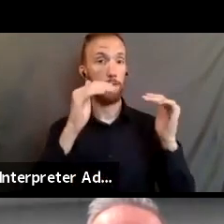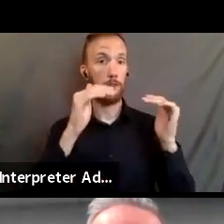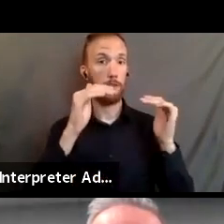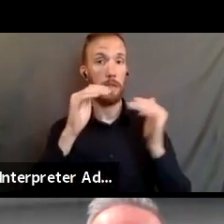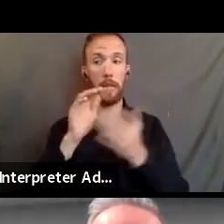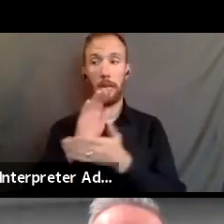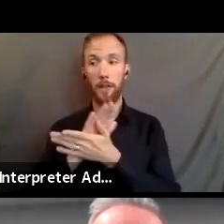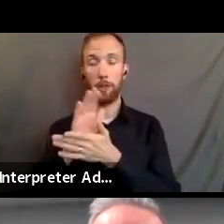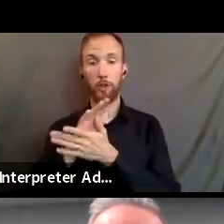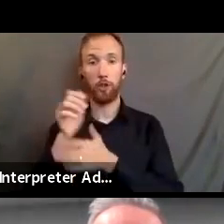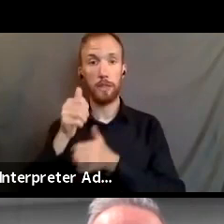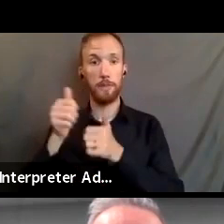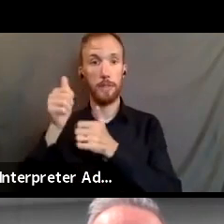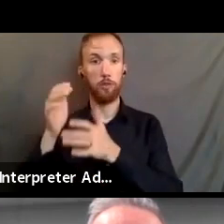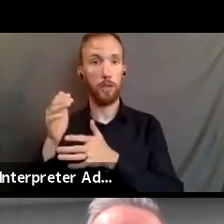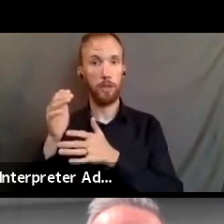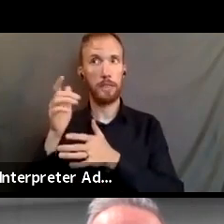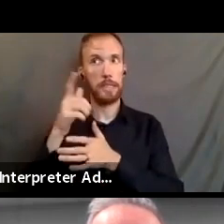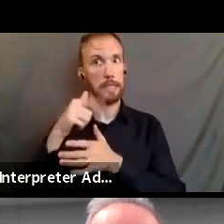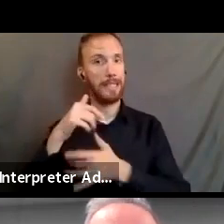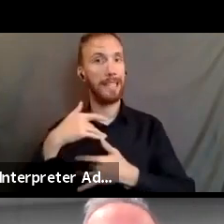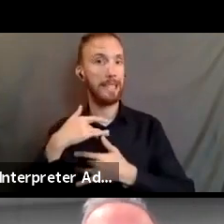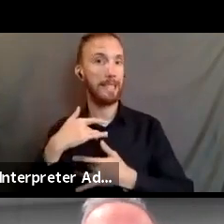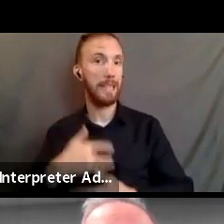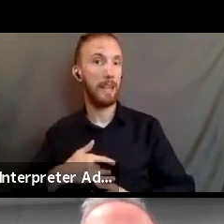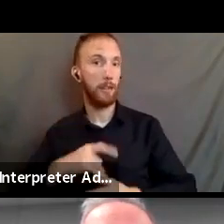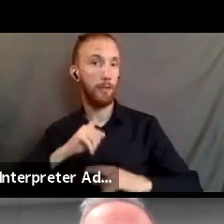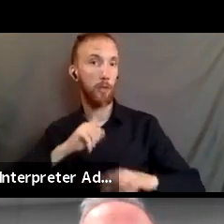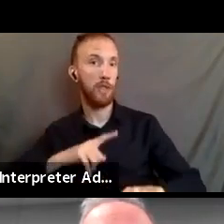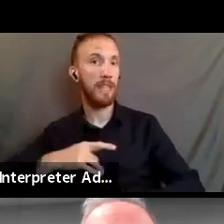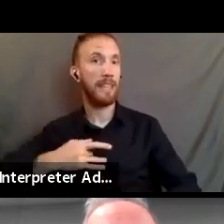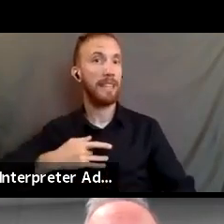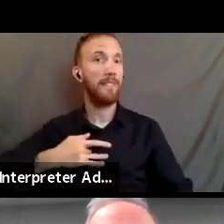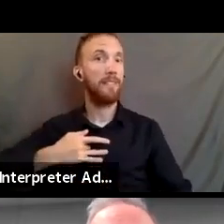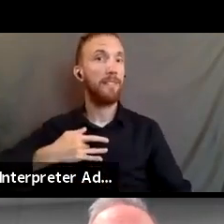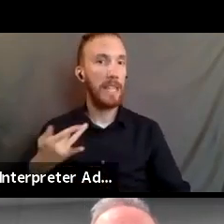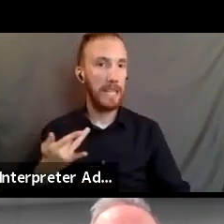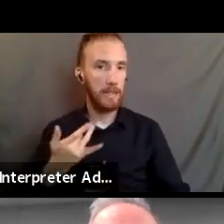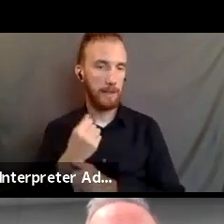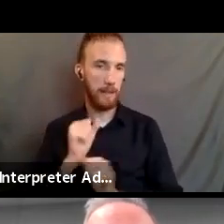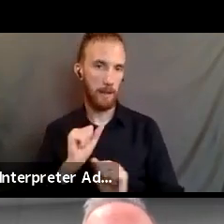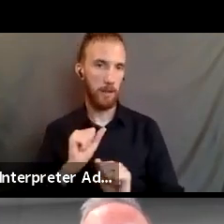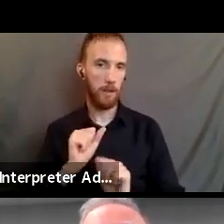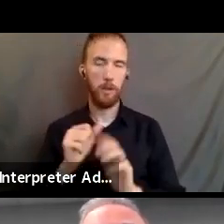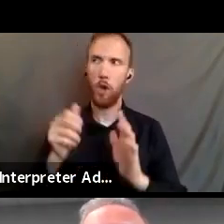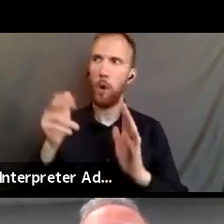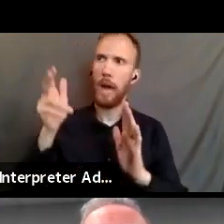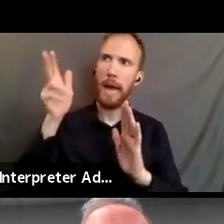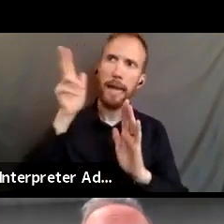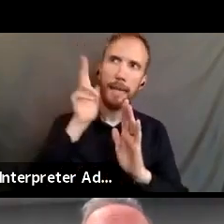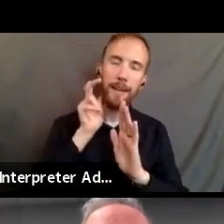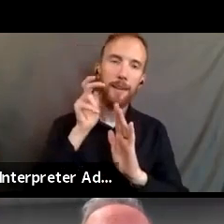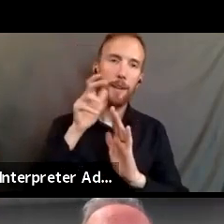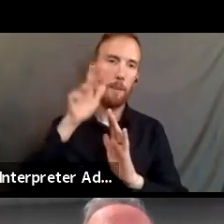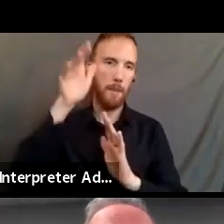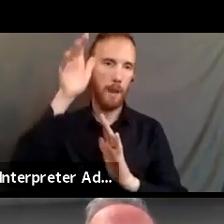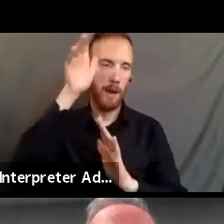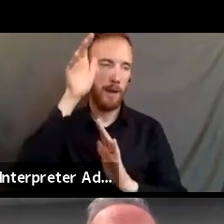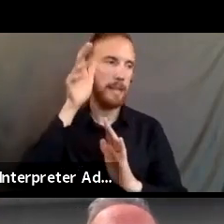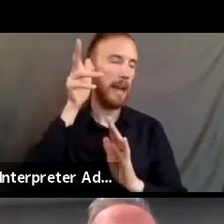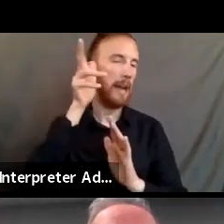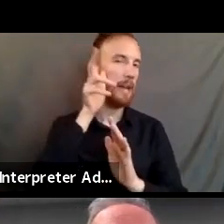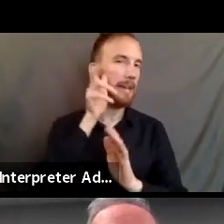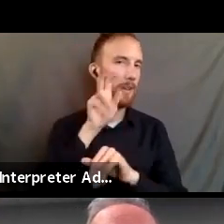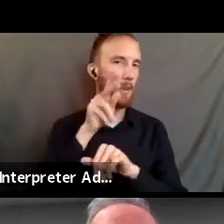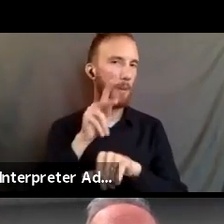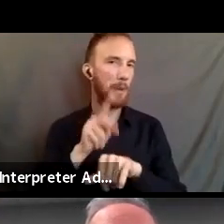report that they feel safer and so i hear what the principals are saying i hear what some parents are saying but the reality is that there's a difference between reality